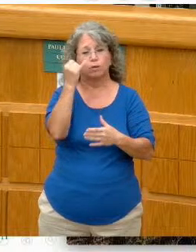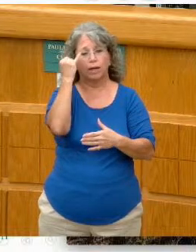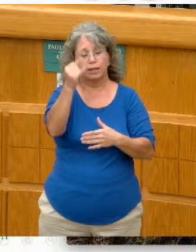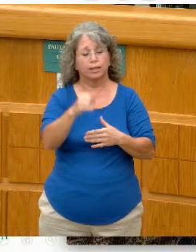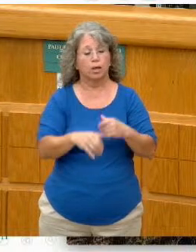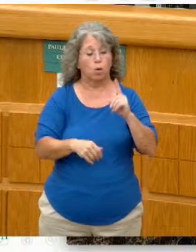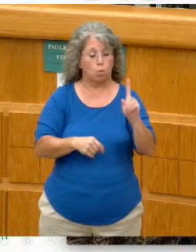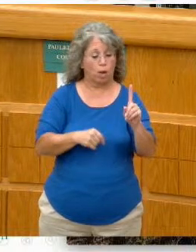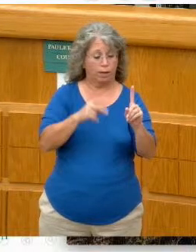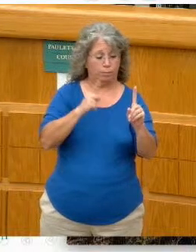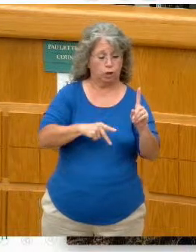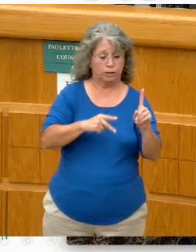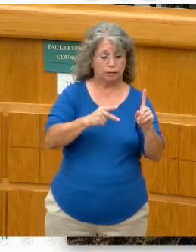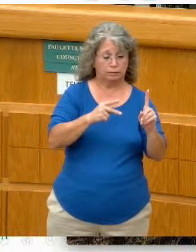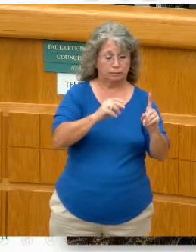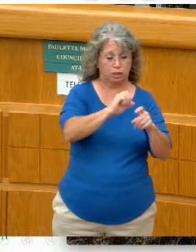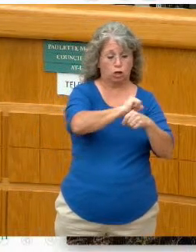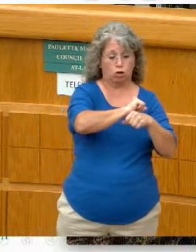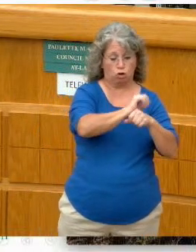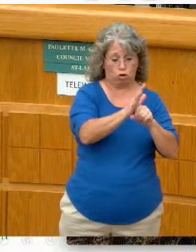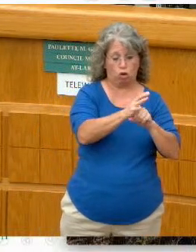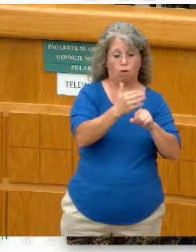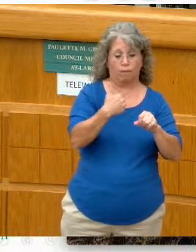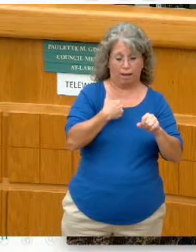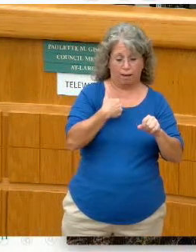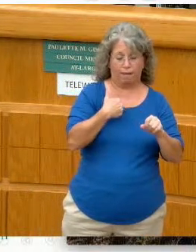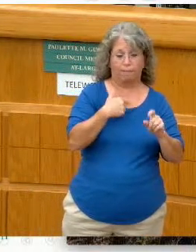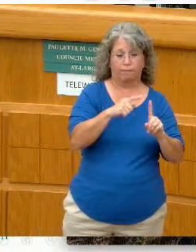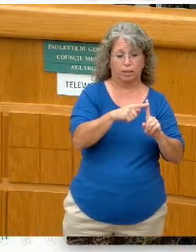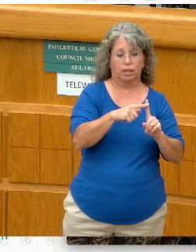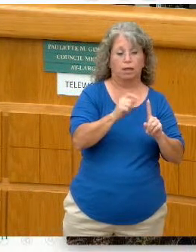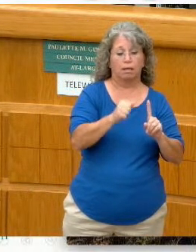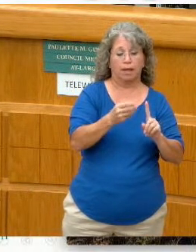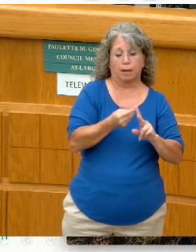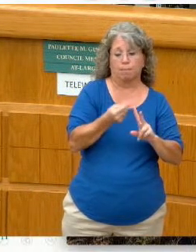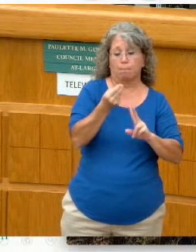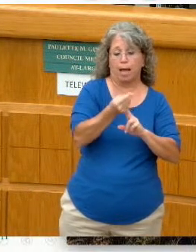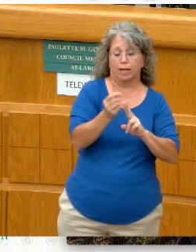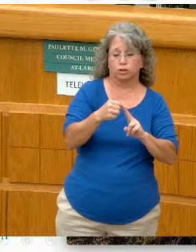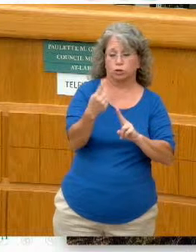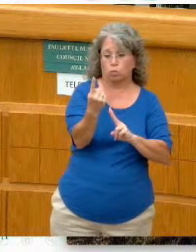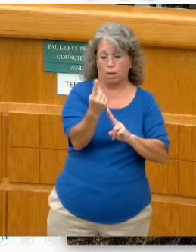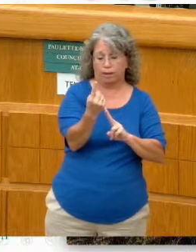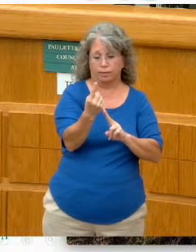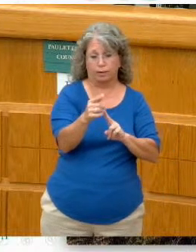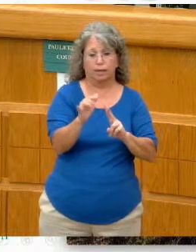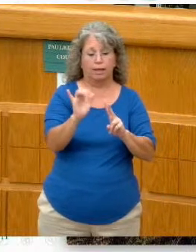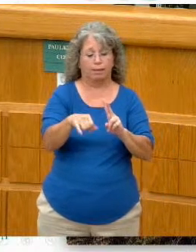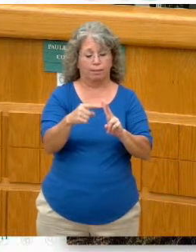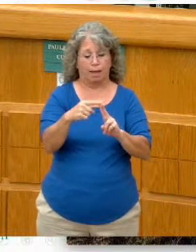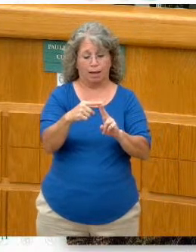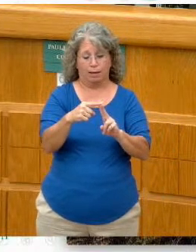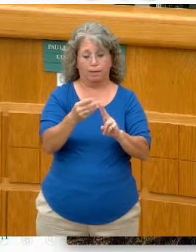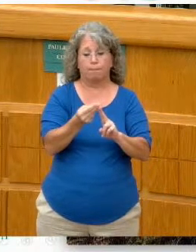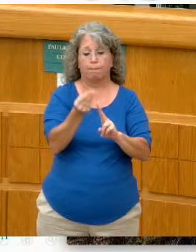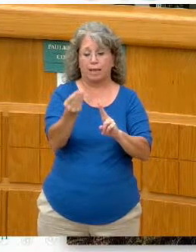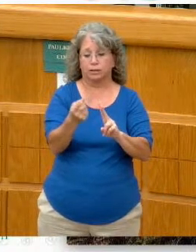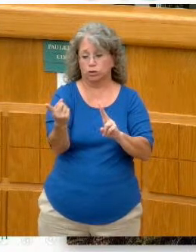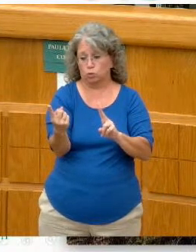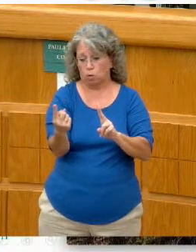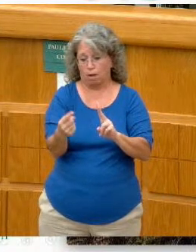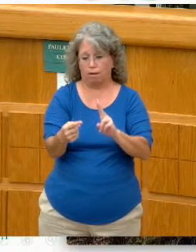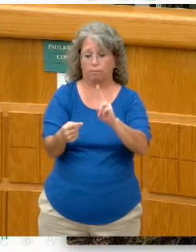has COVID-19, they're likely after 1 week to pass it on to 1 additional person. That person passes it on to 1 additional